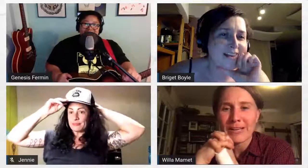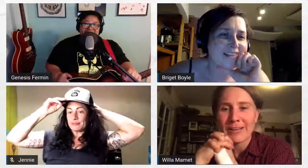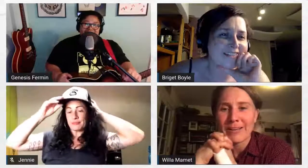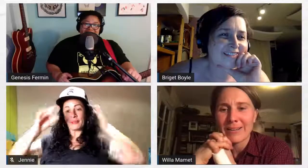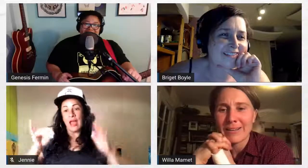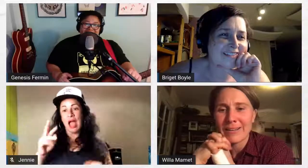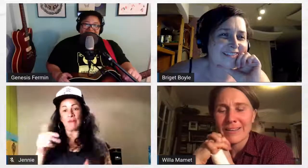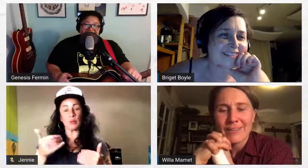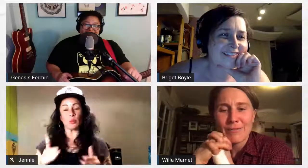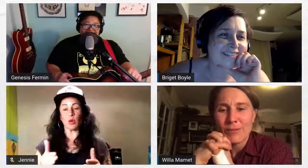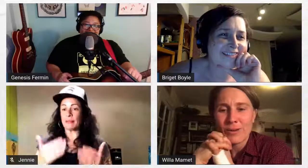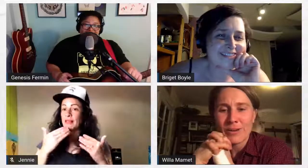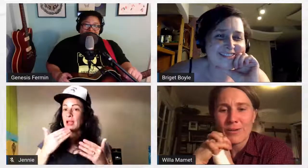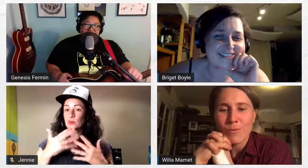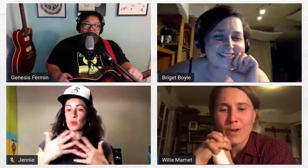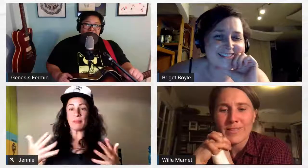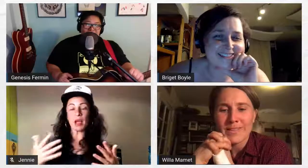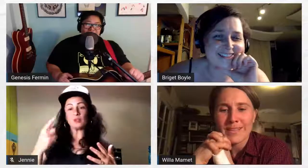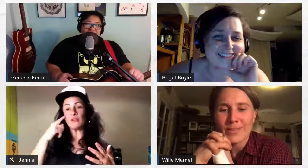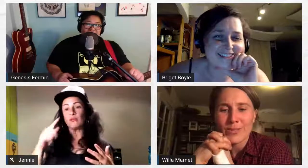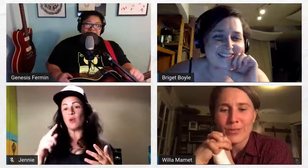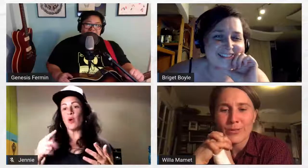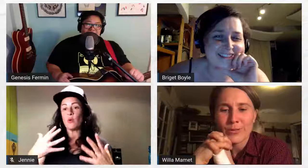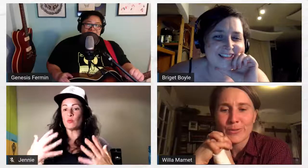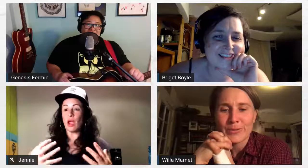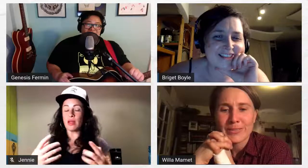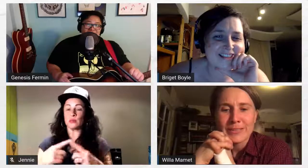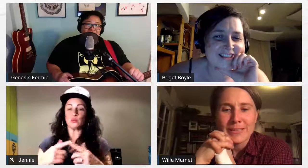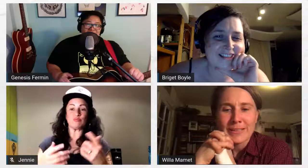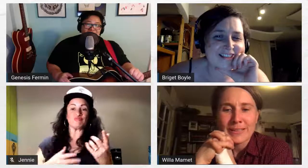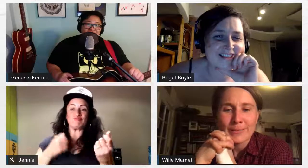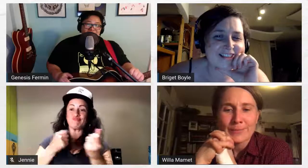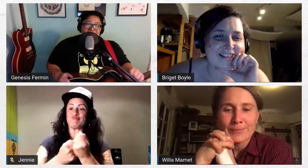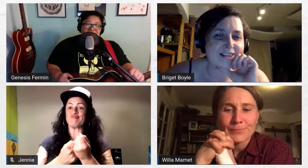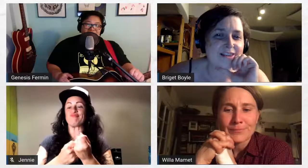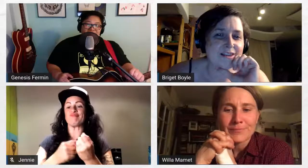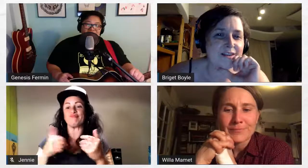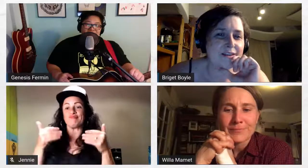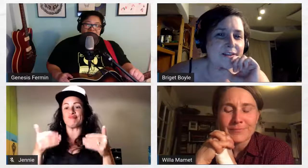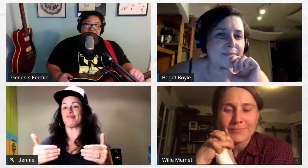much for wanting to.